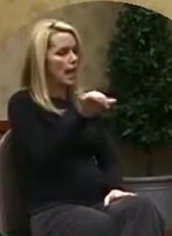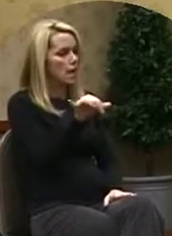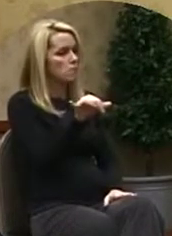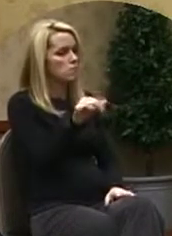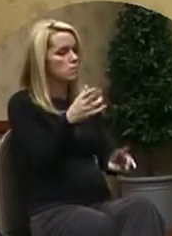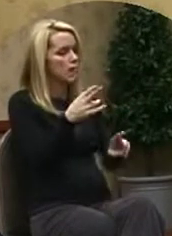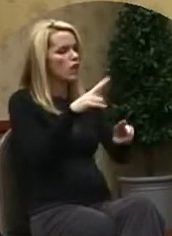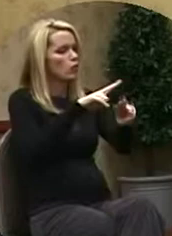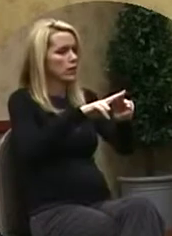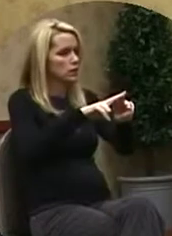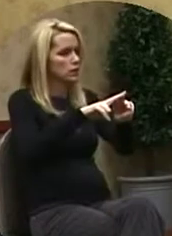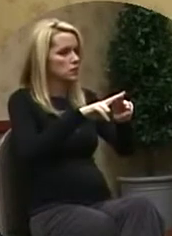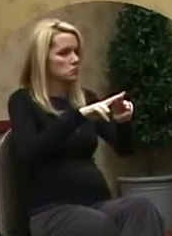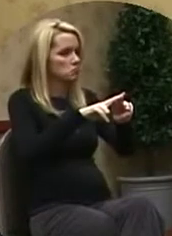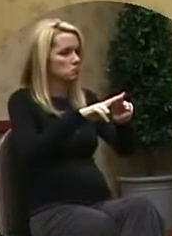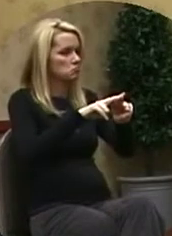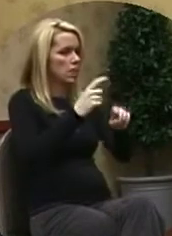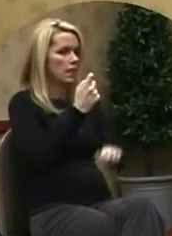increase there.